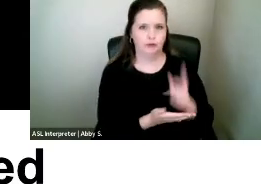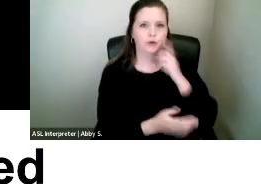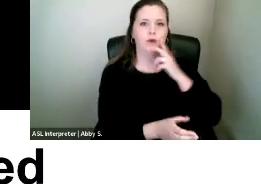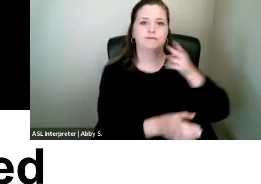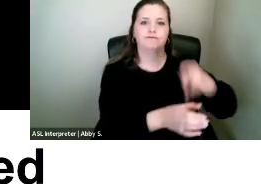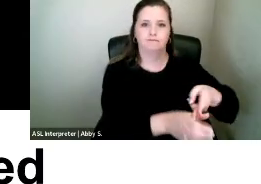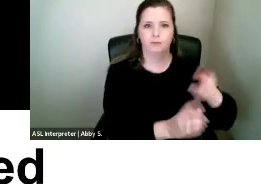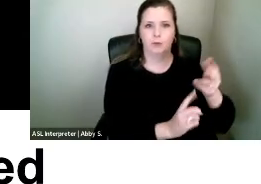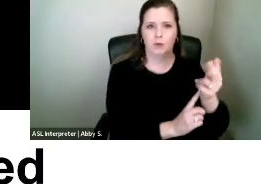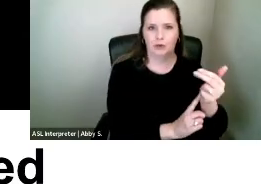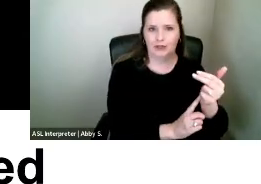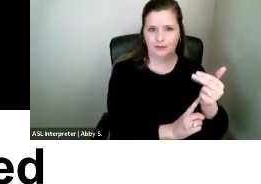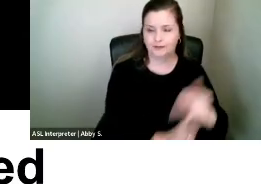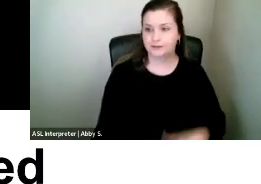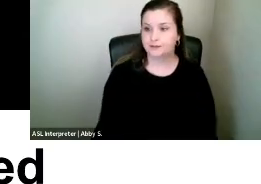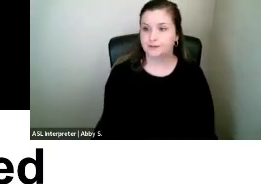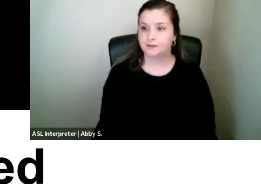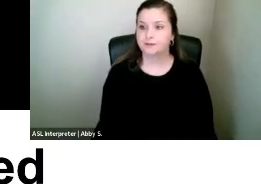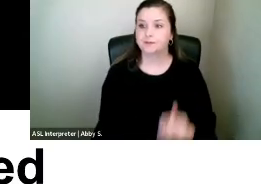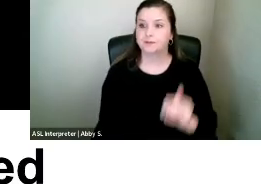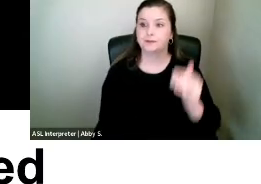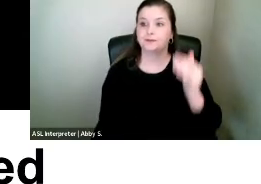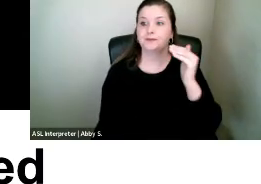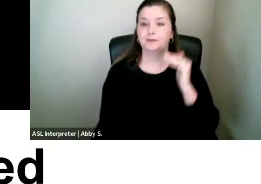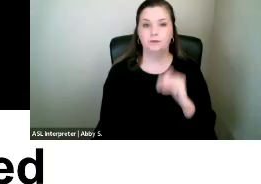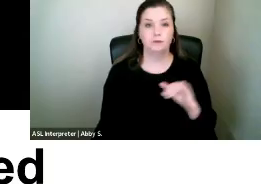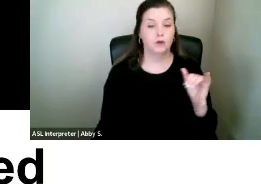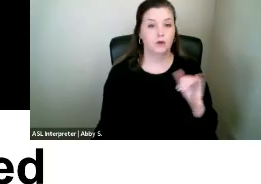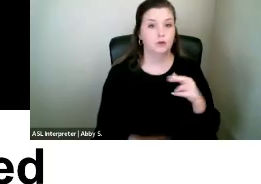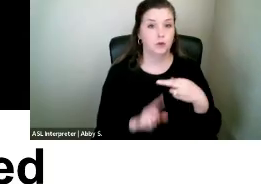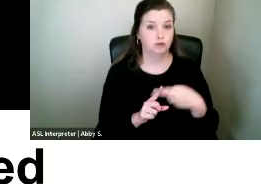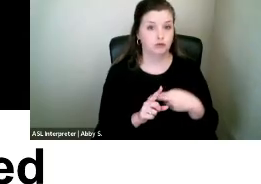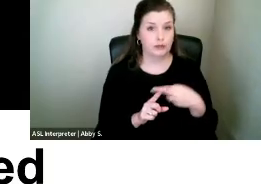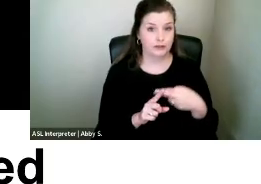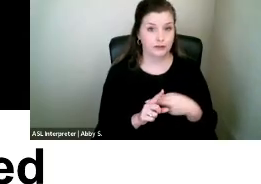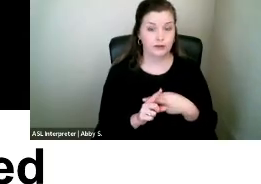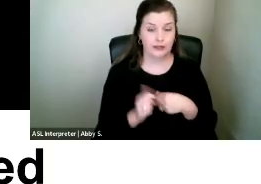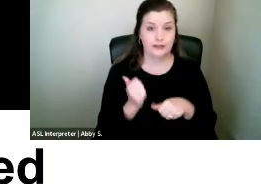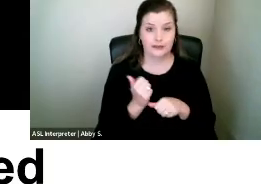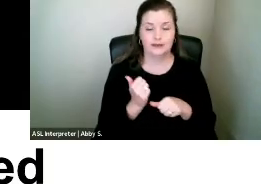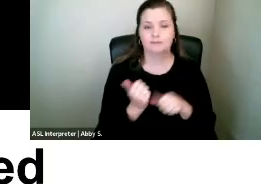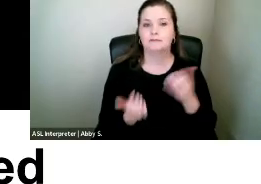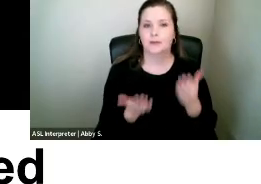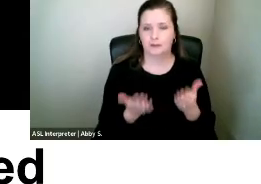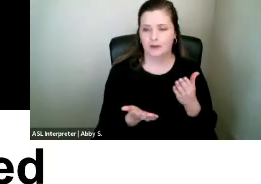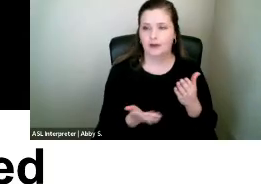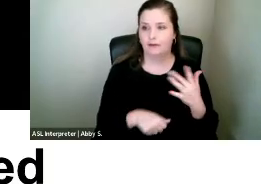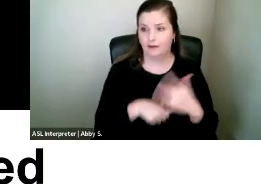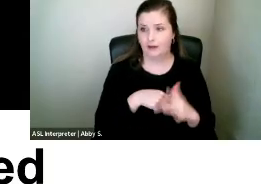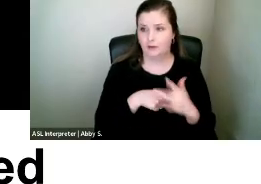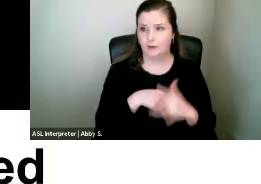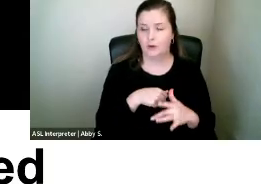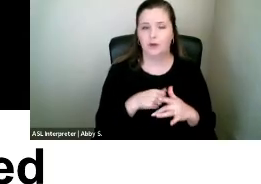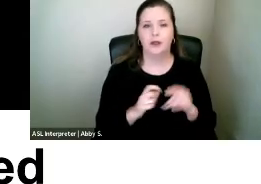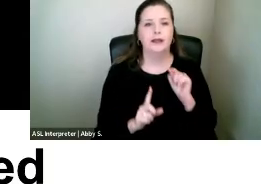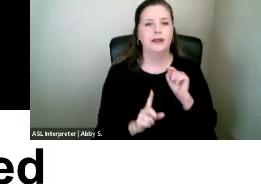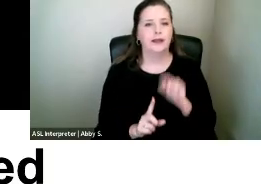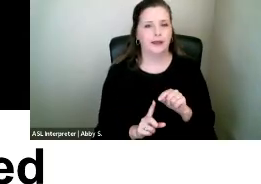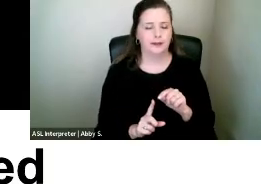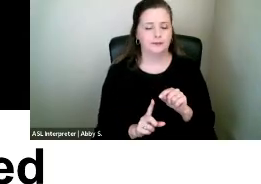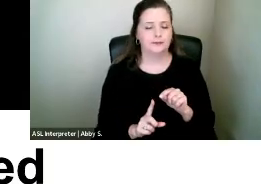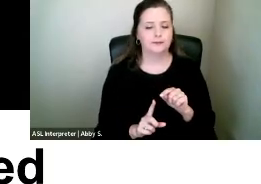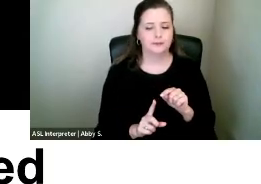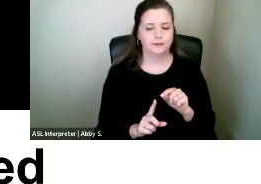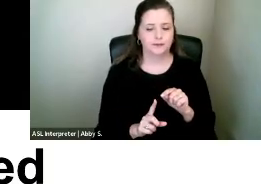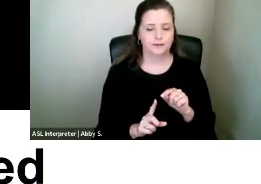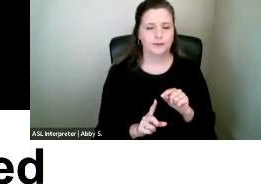There's also rental assistance that may be available. And rental assistance is intended to cover